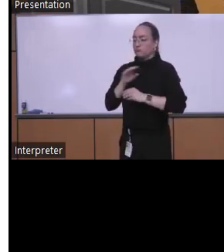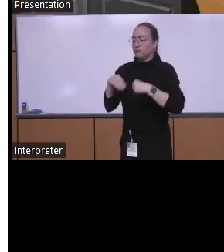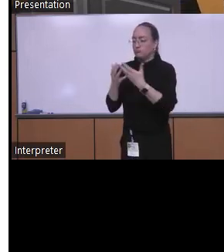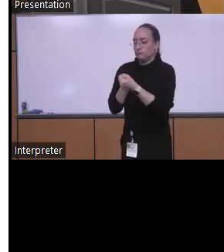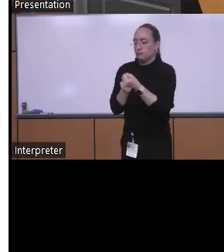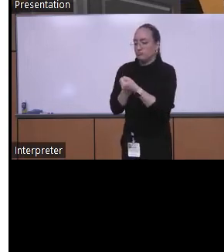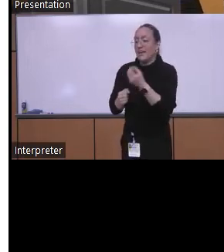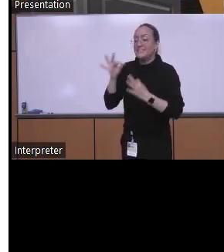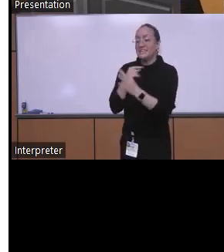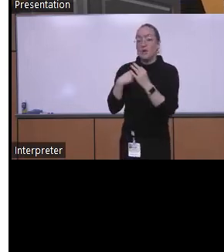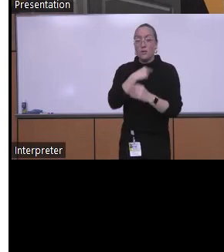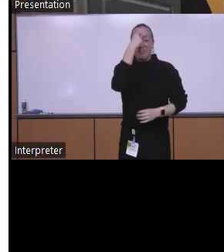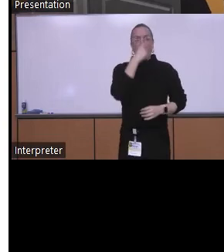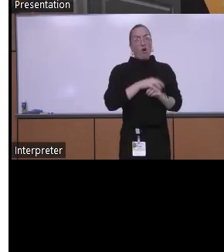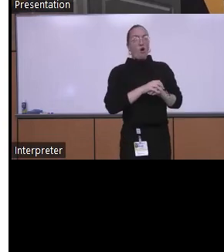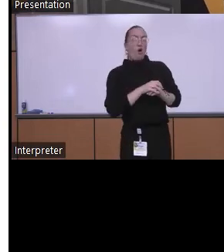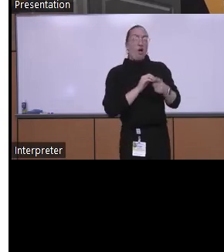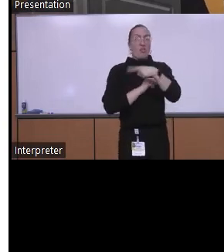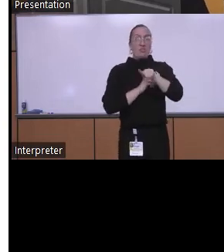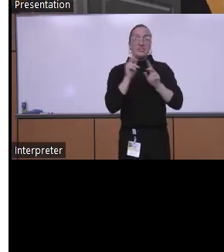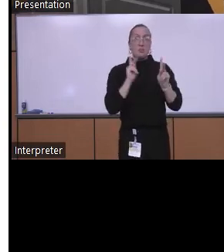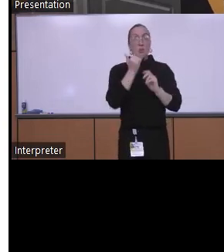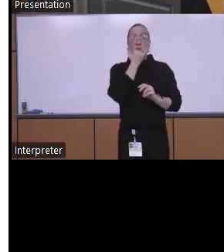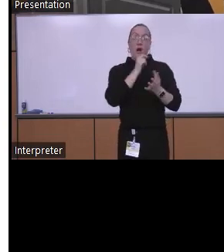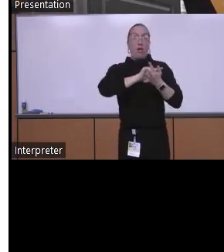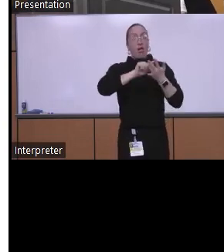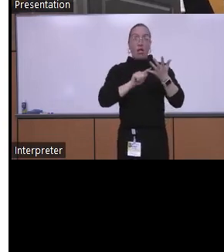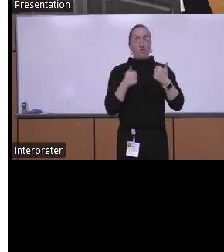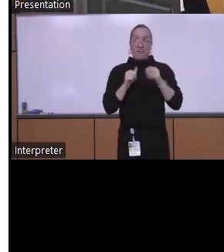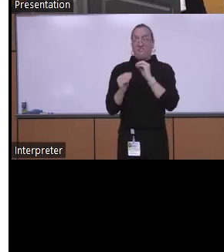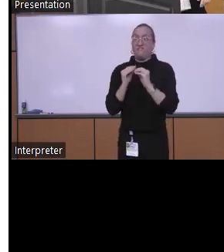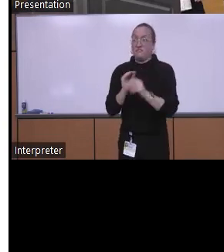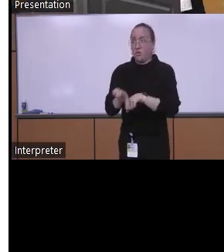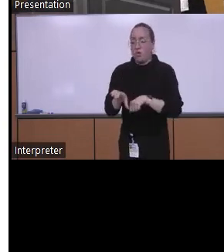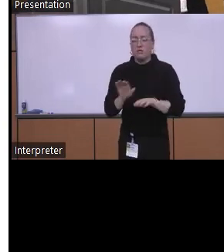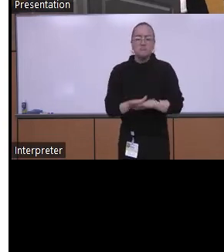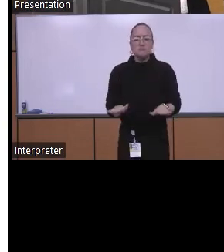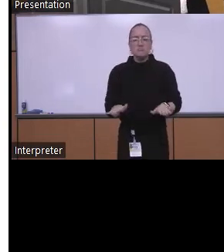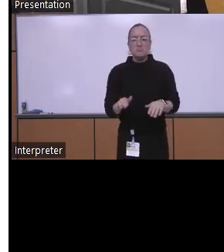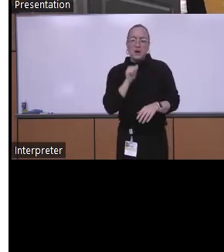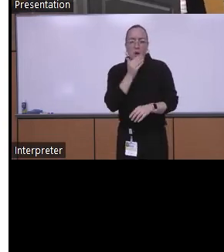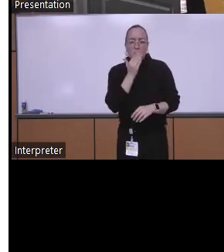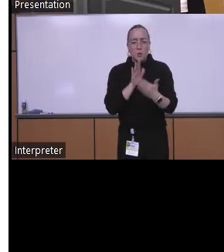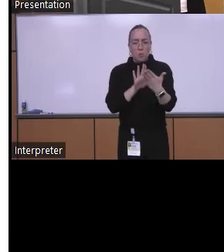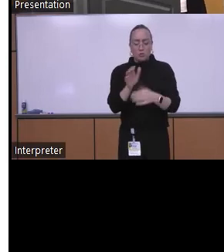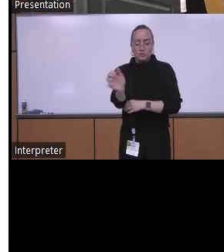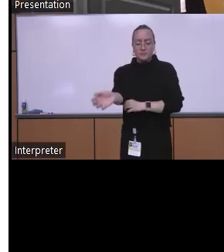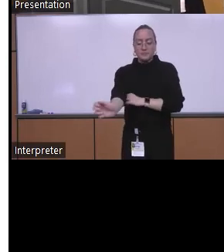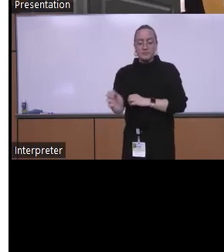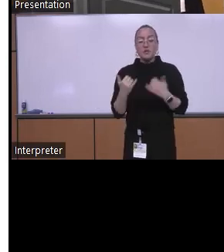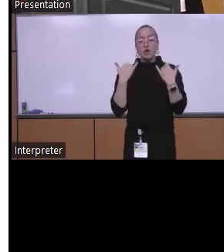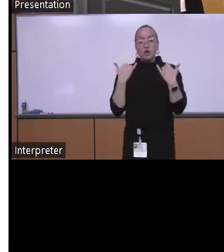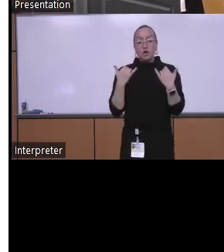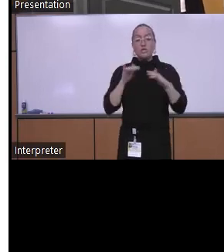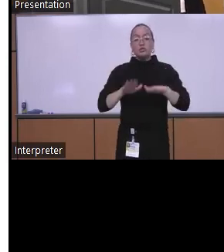some kind of fantasy that we project about what is wrong with these people, and then we try to fix that. Our current child welfare system, which